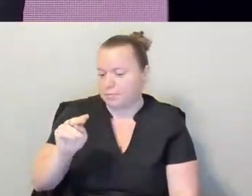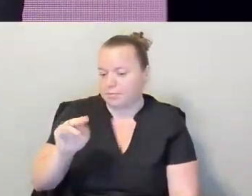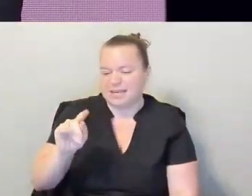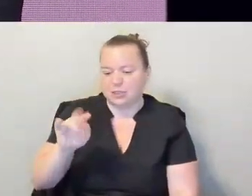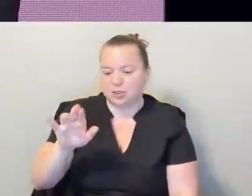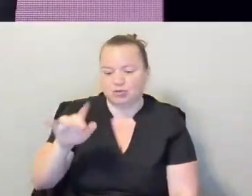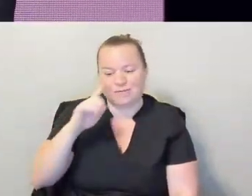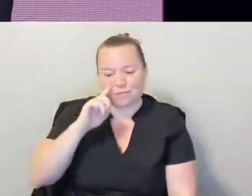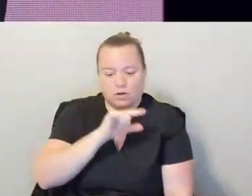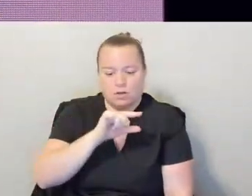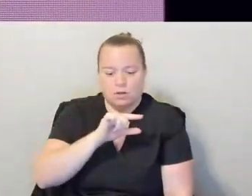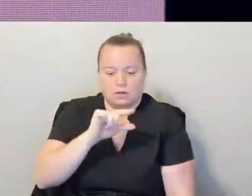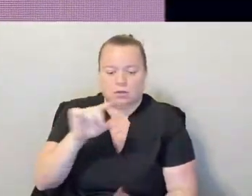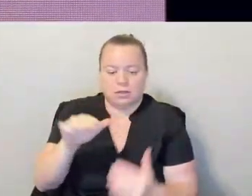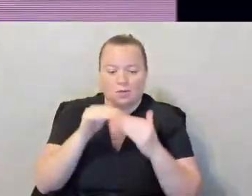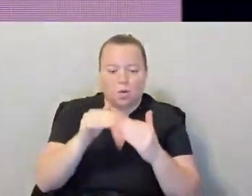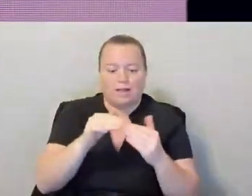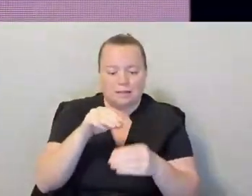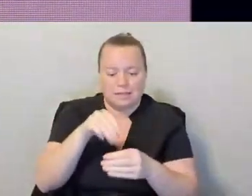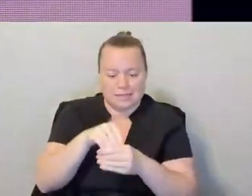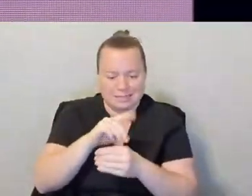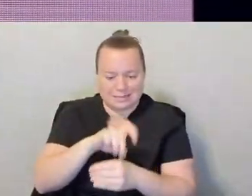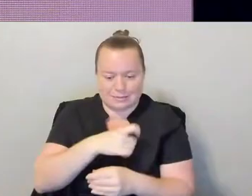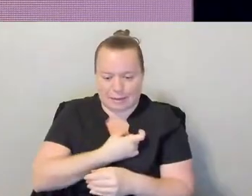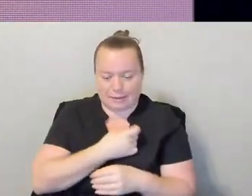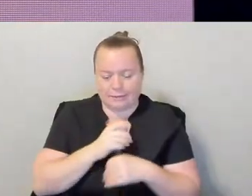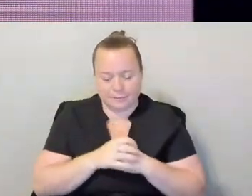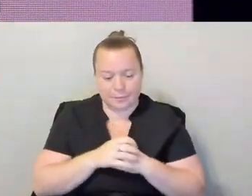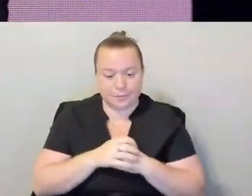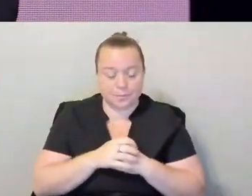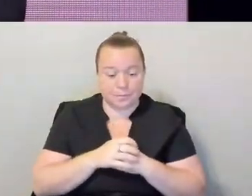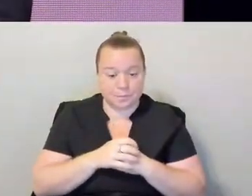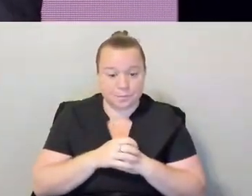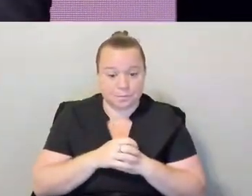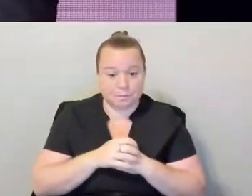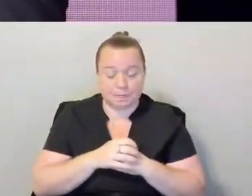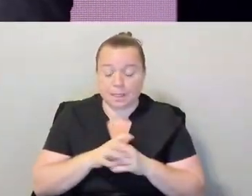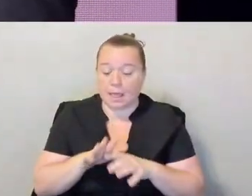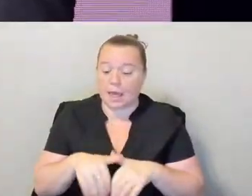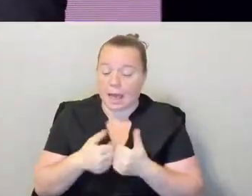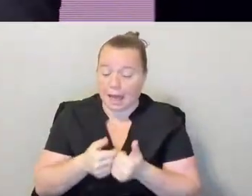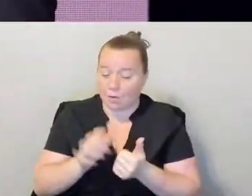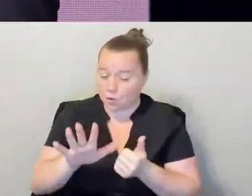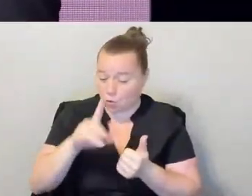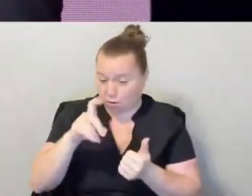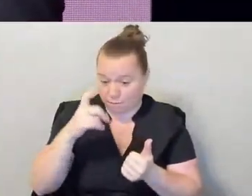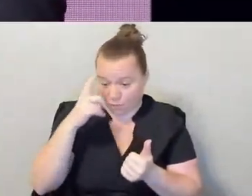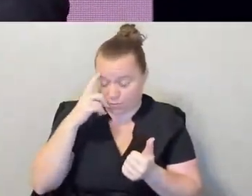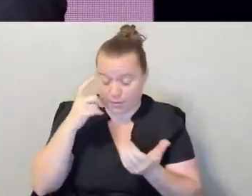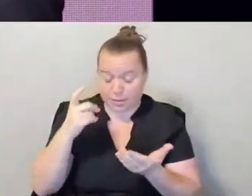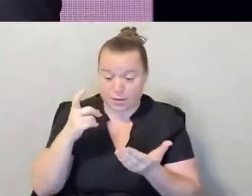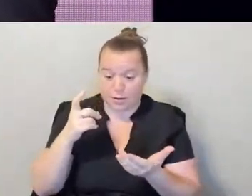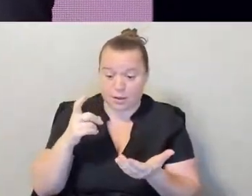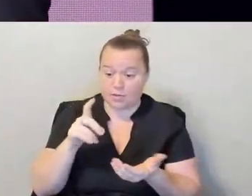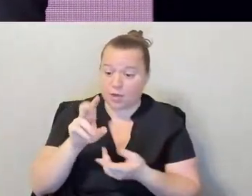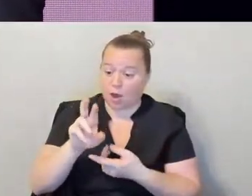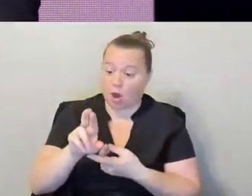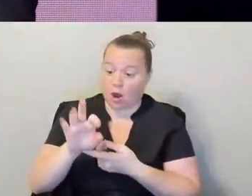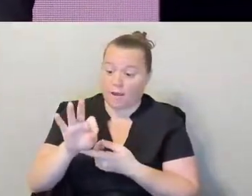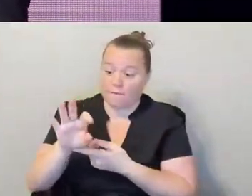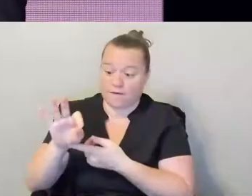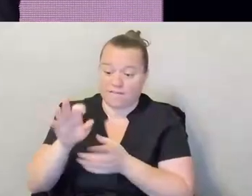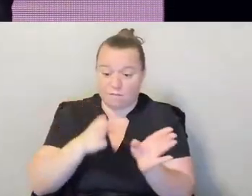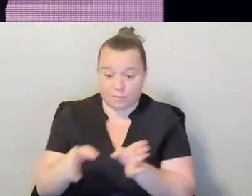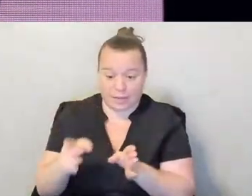you, as a government, across the ministries, looked at this RRF plan that you